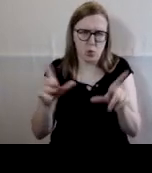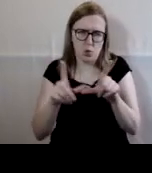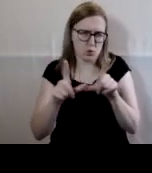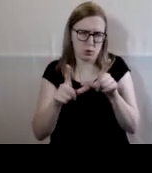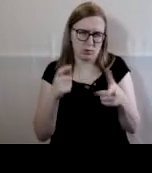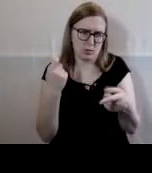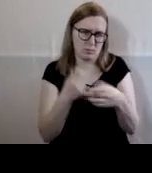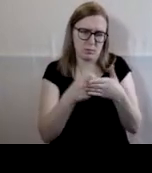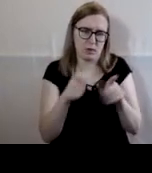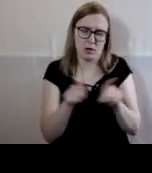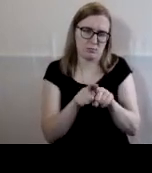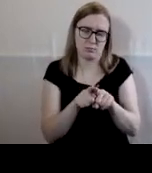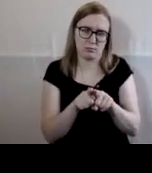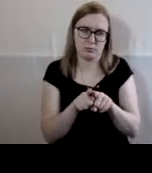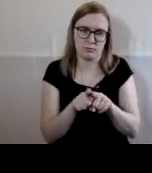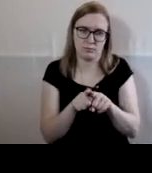I mean the